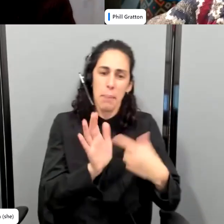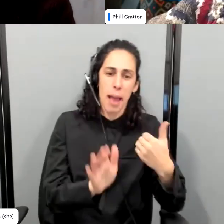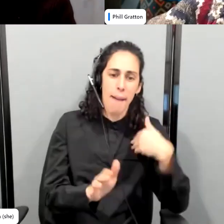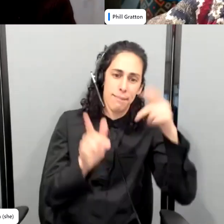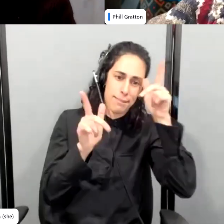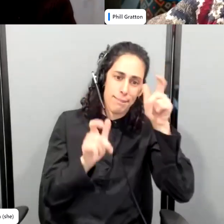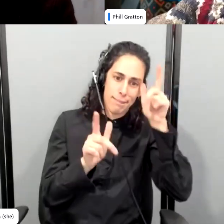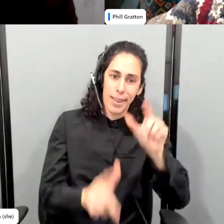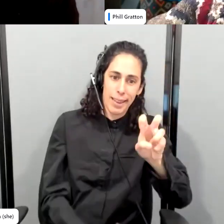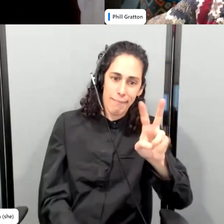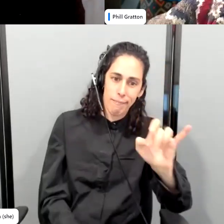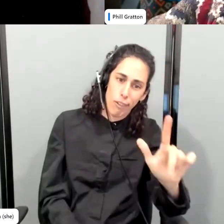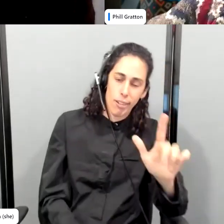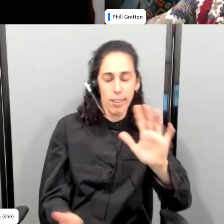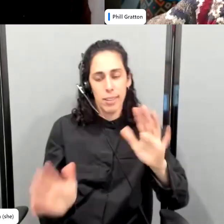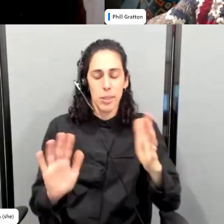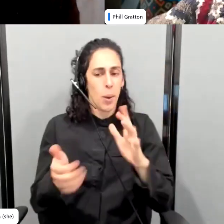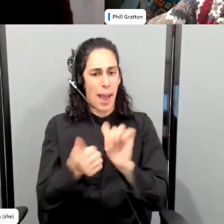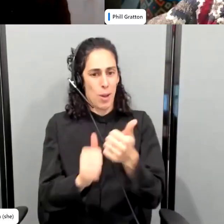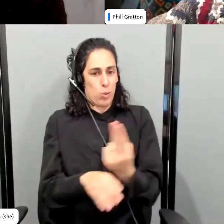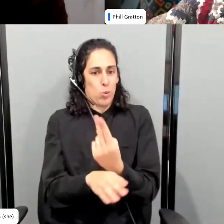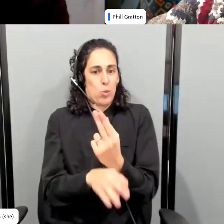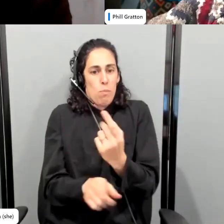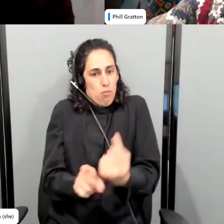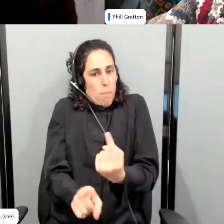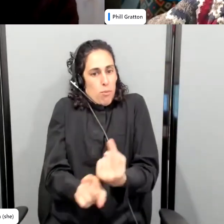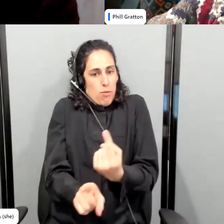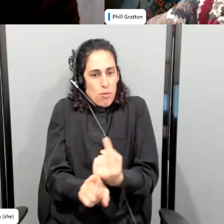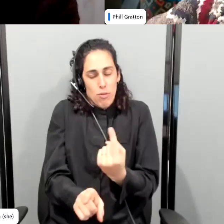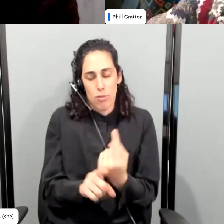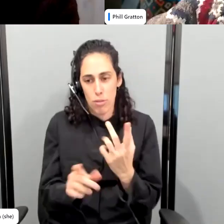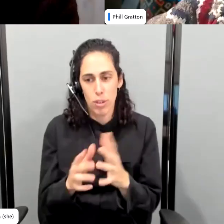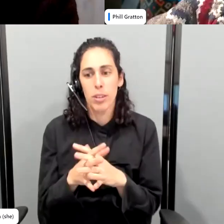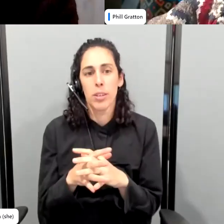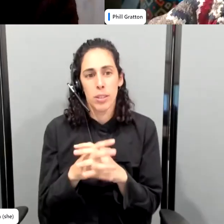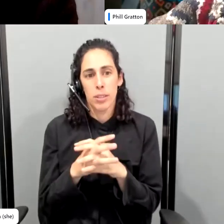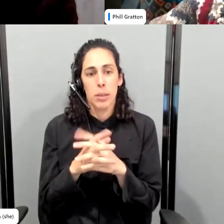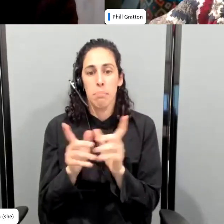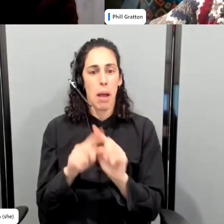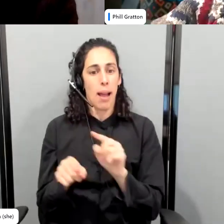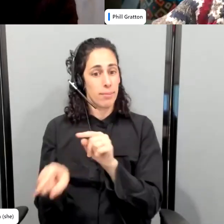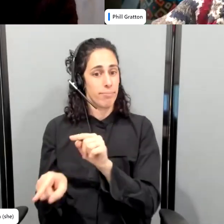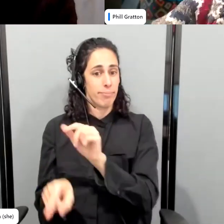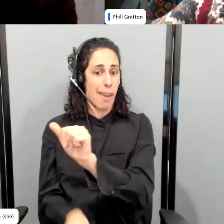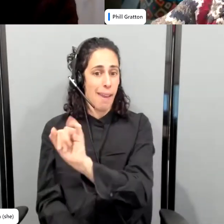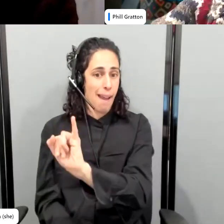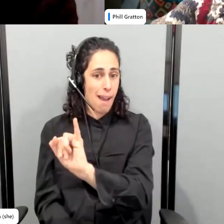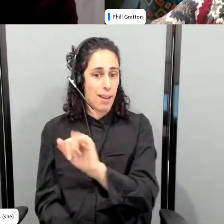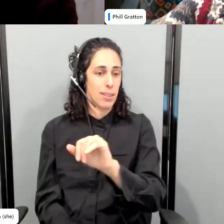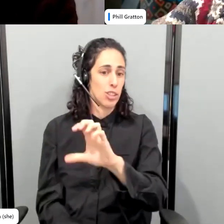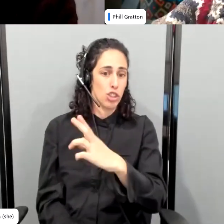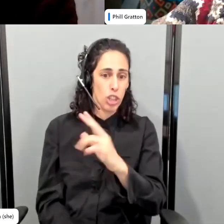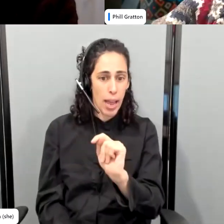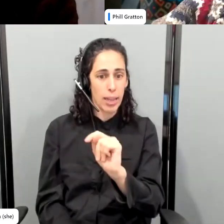if you want to show how we even generate an image, because one of these things these days is, we get a lot of images and we almost have to question if we get them on Instagram